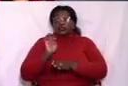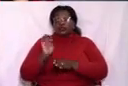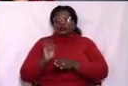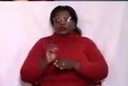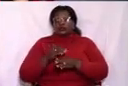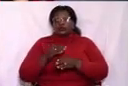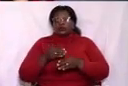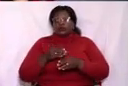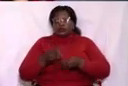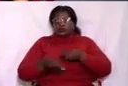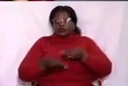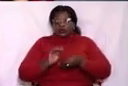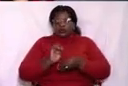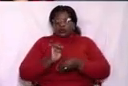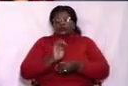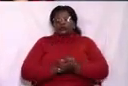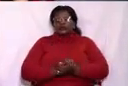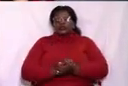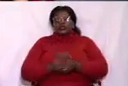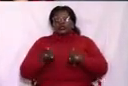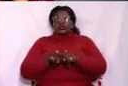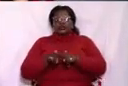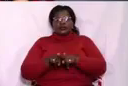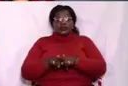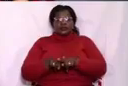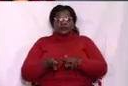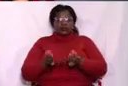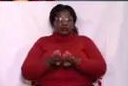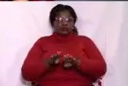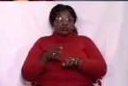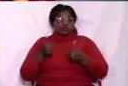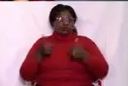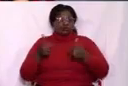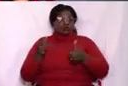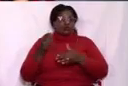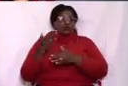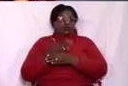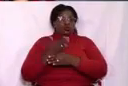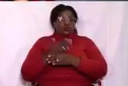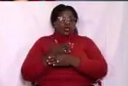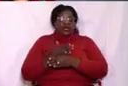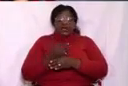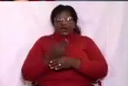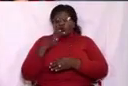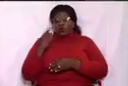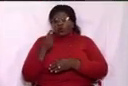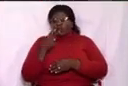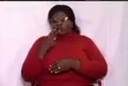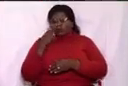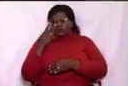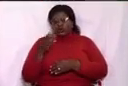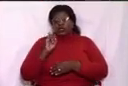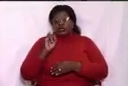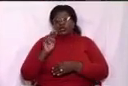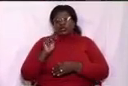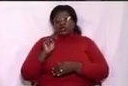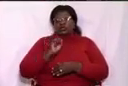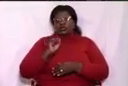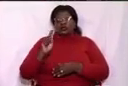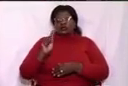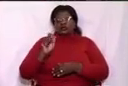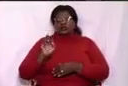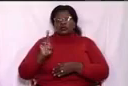job. Like I said, I've just came across it on Instagram. So maybe now just tell us